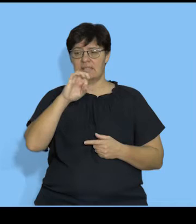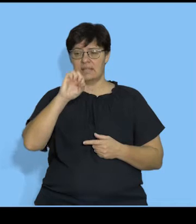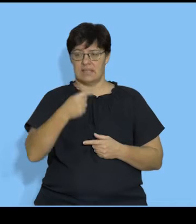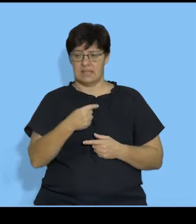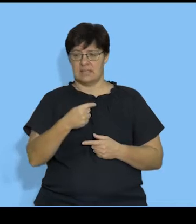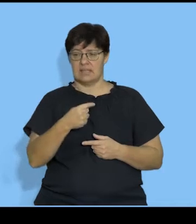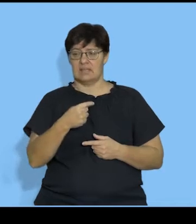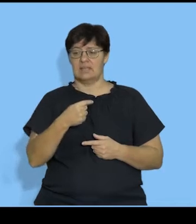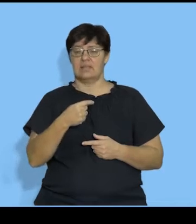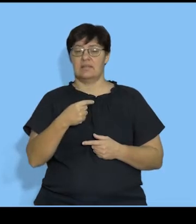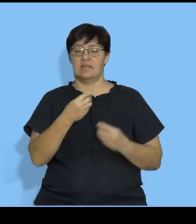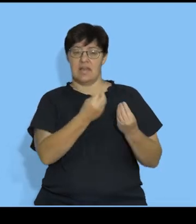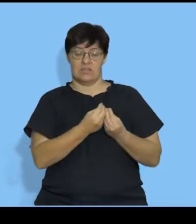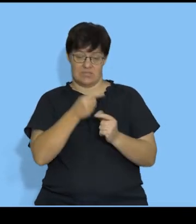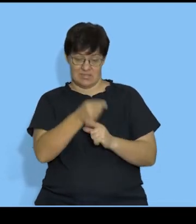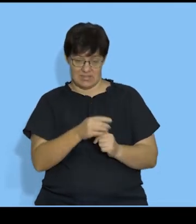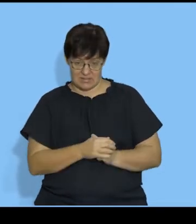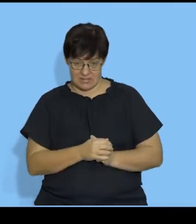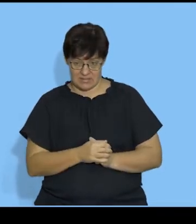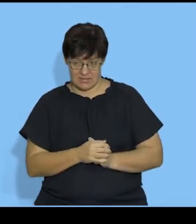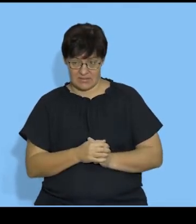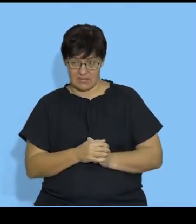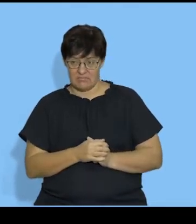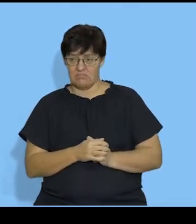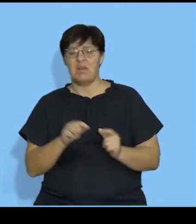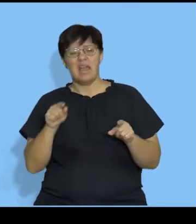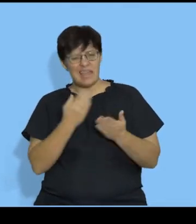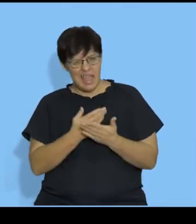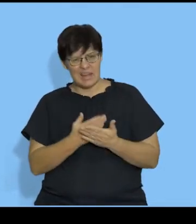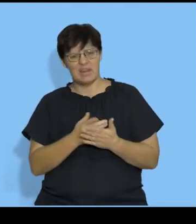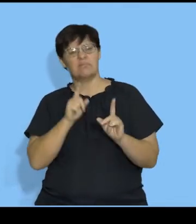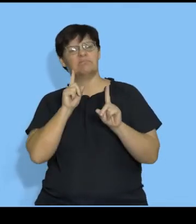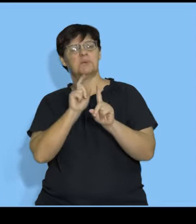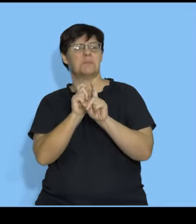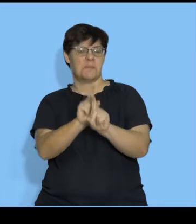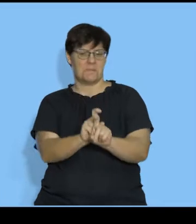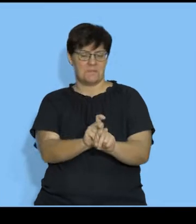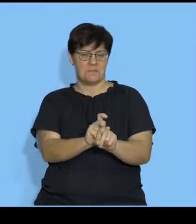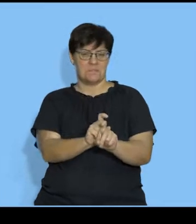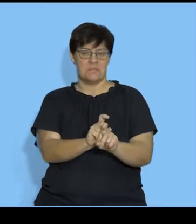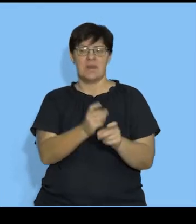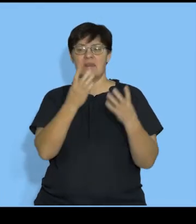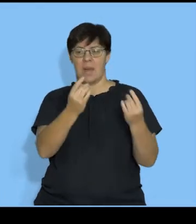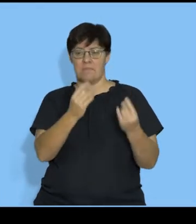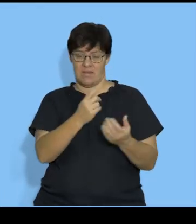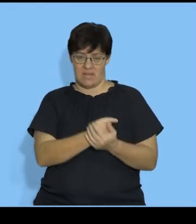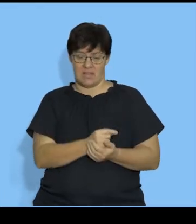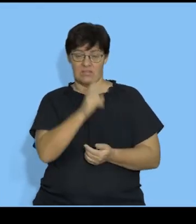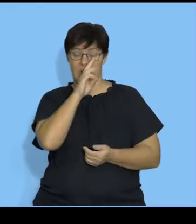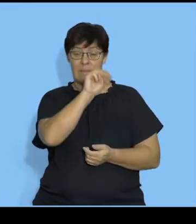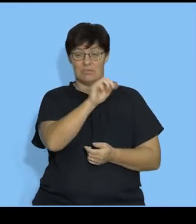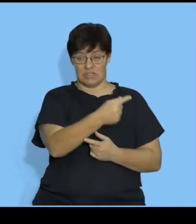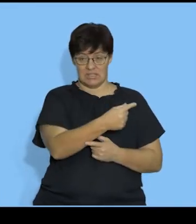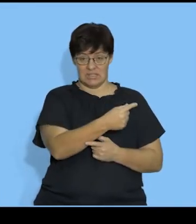of the terminology, very, very important. We can also keep track of, the oxidation numbers. For magnesium, the change